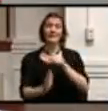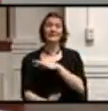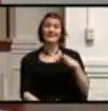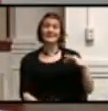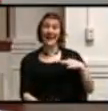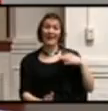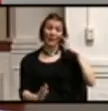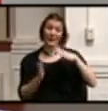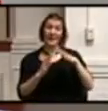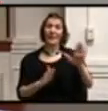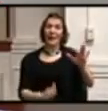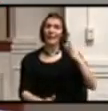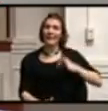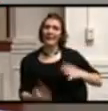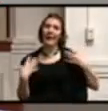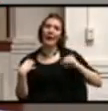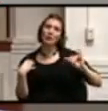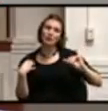one.